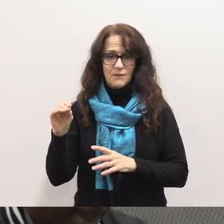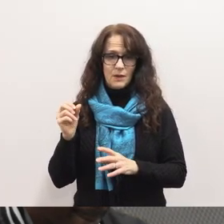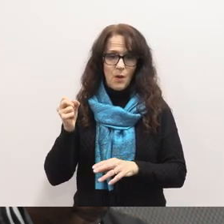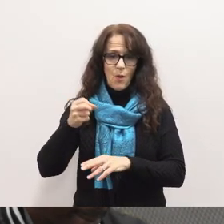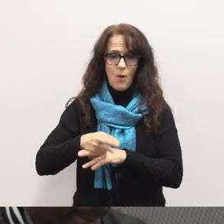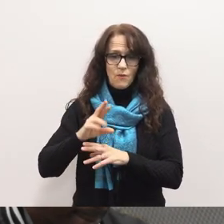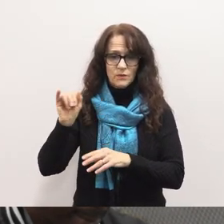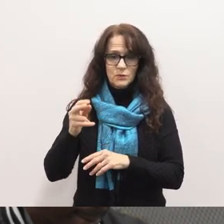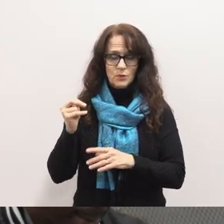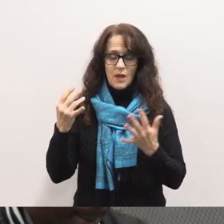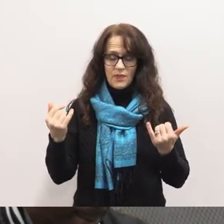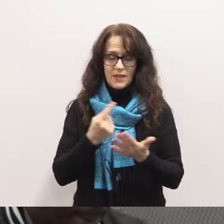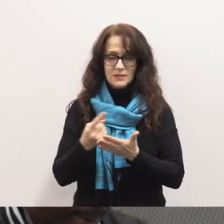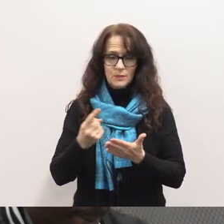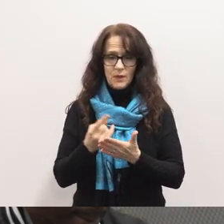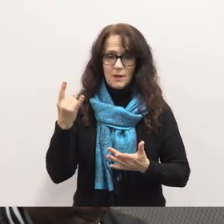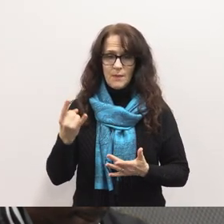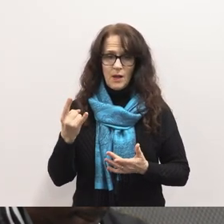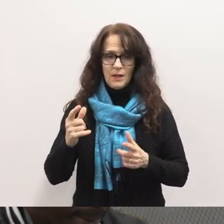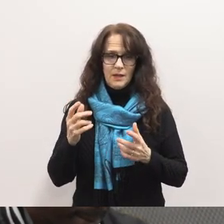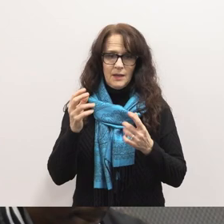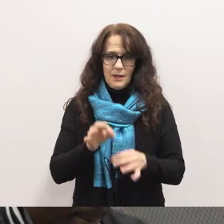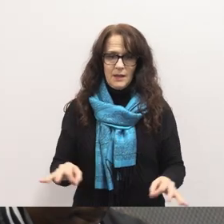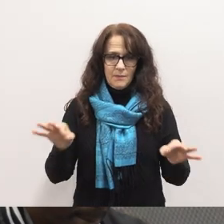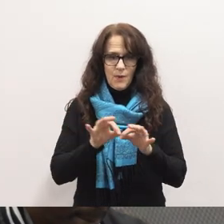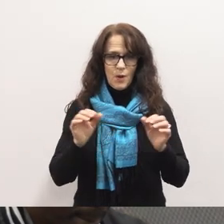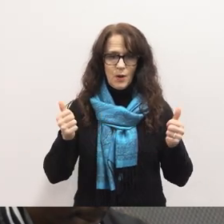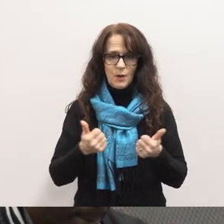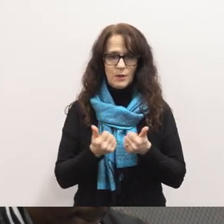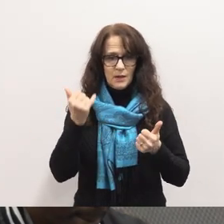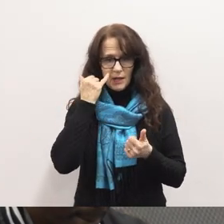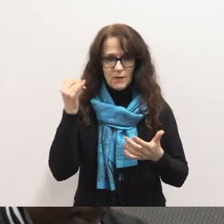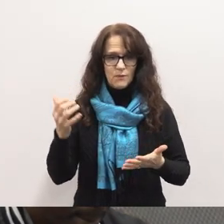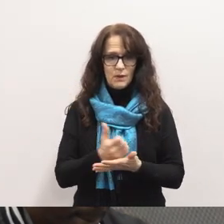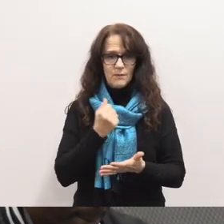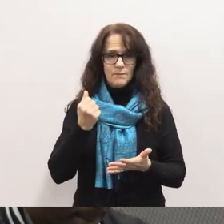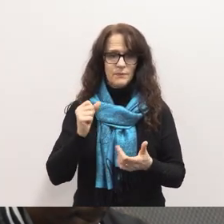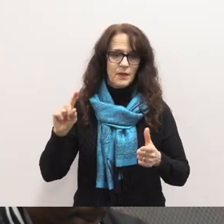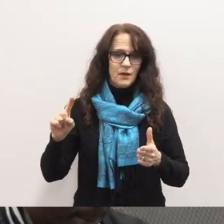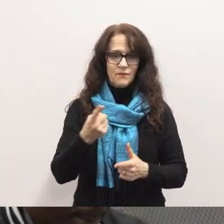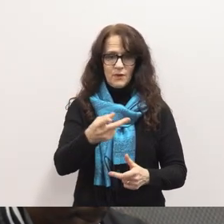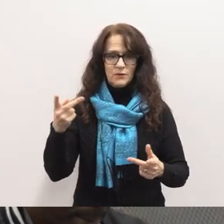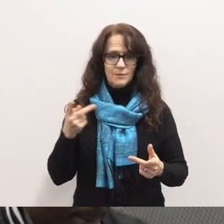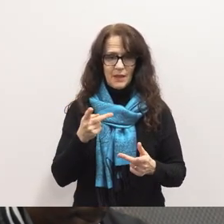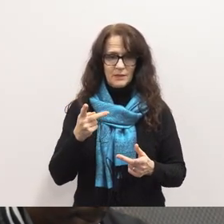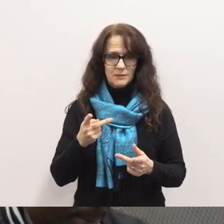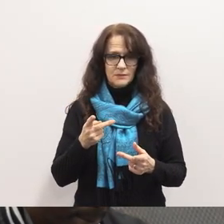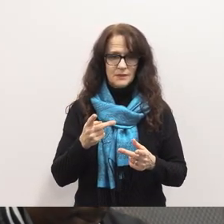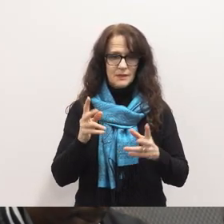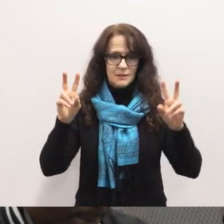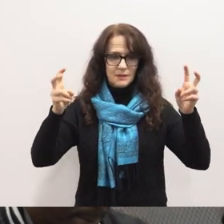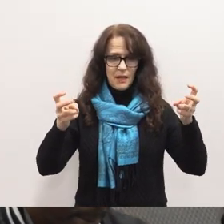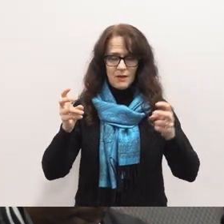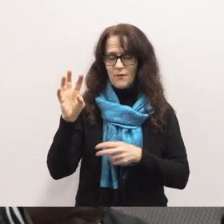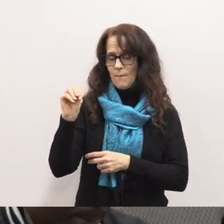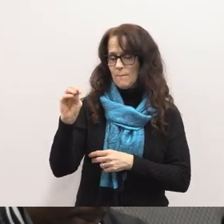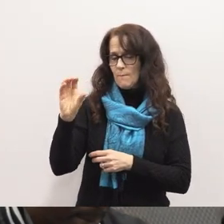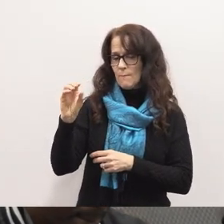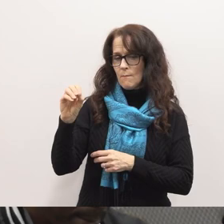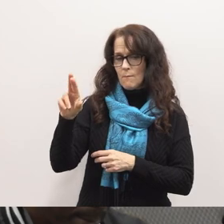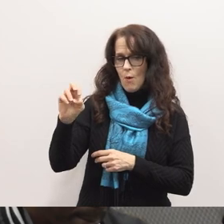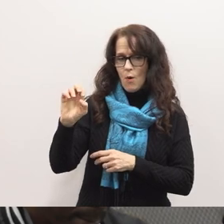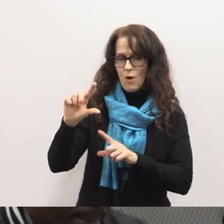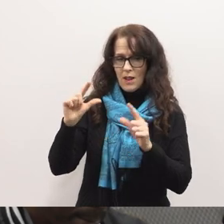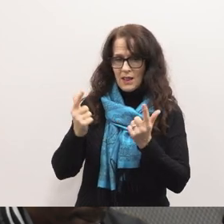taking on Pauley. This is a really big game for us because if we win, we'll have the first place title for Morley. And most